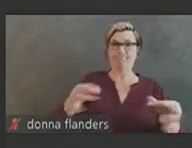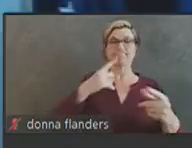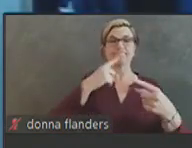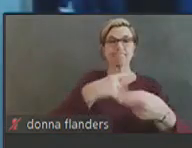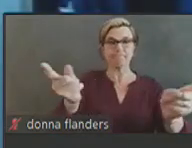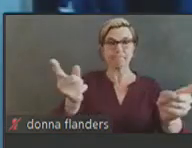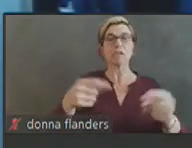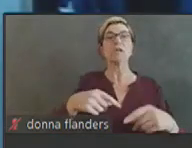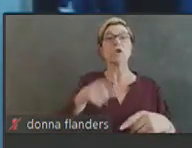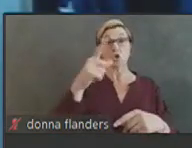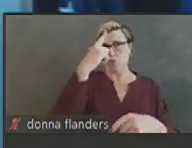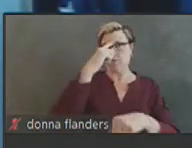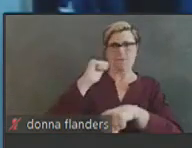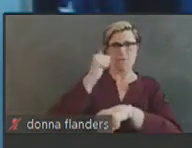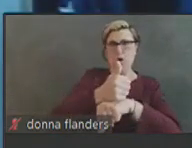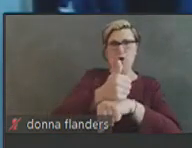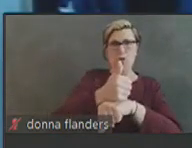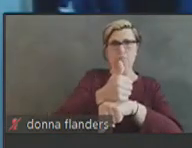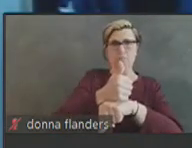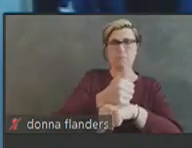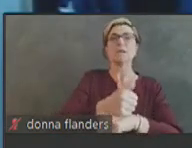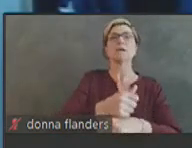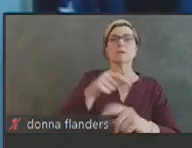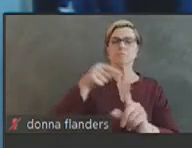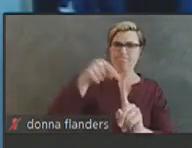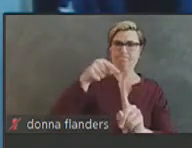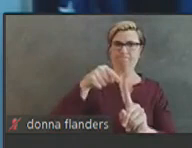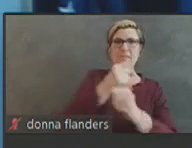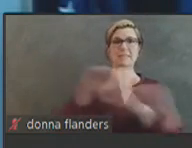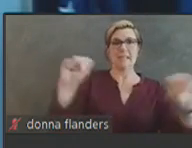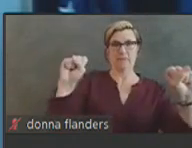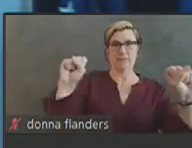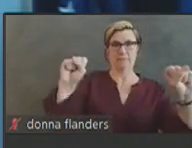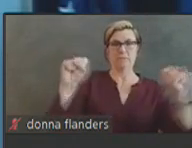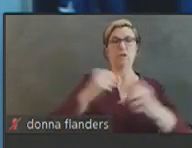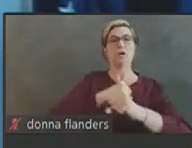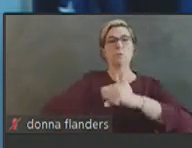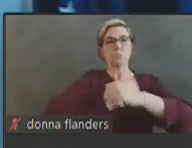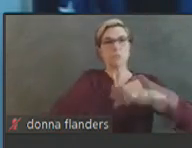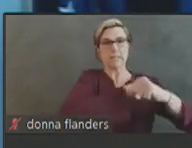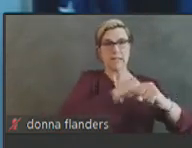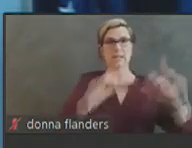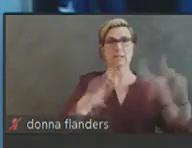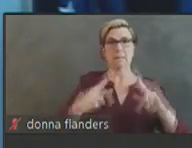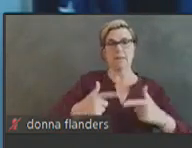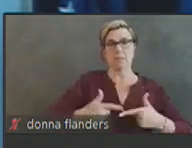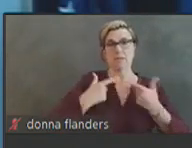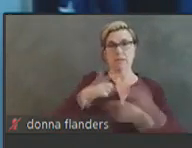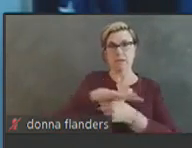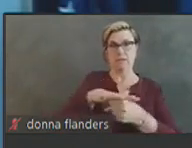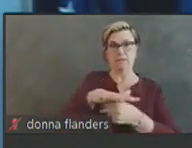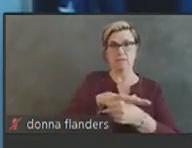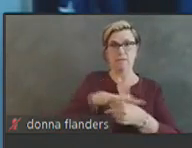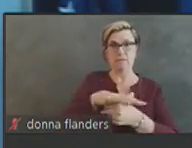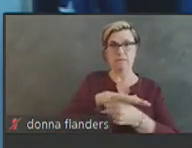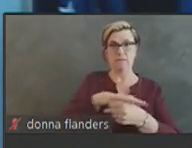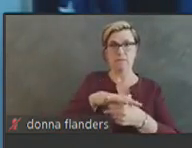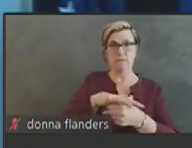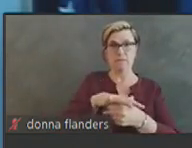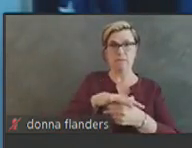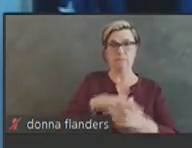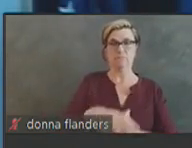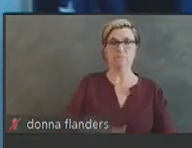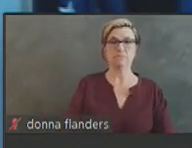on doing everything we can to protect the citizens that we serve on a daily